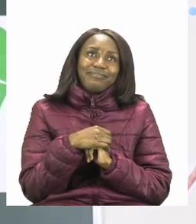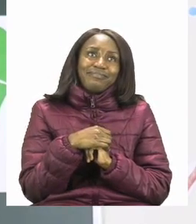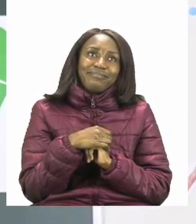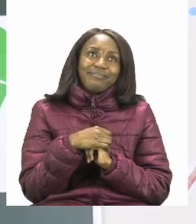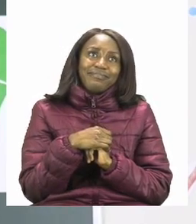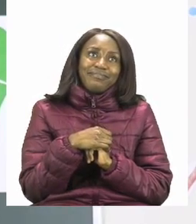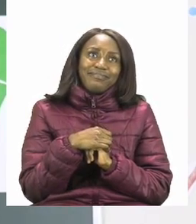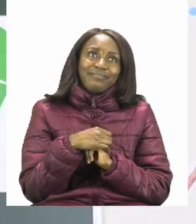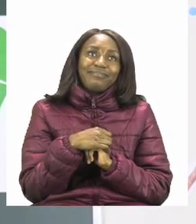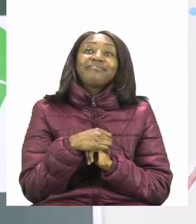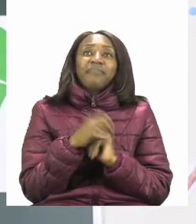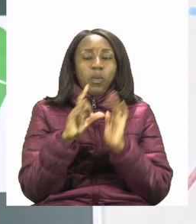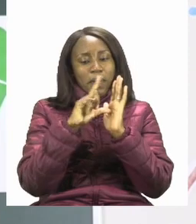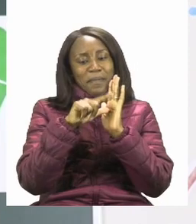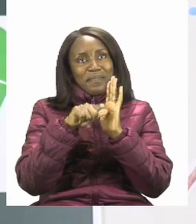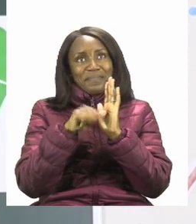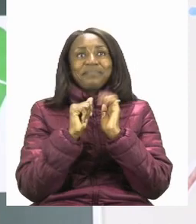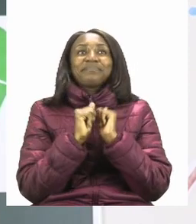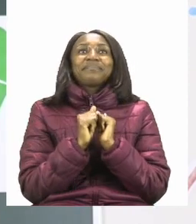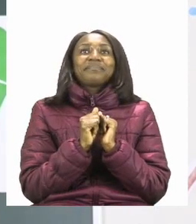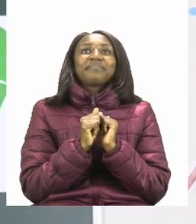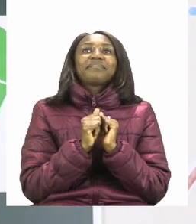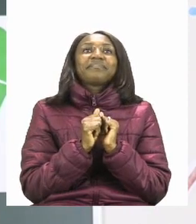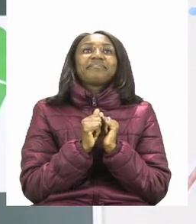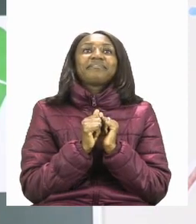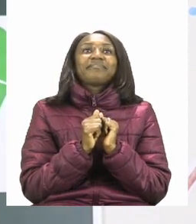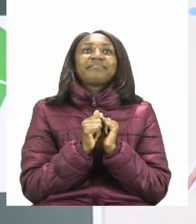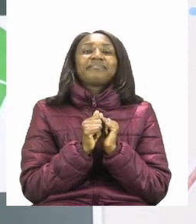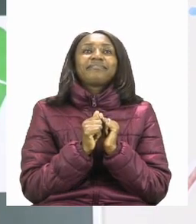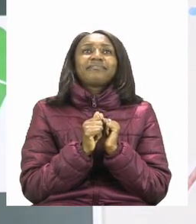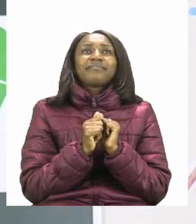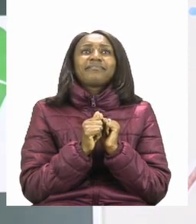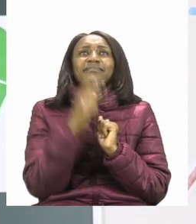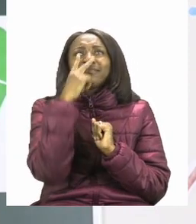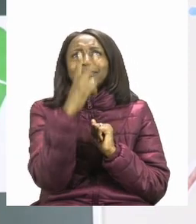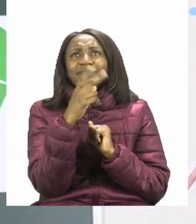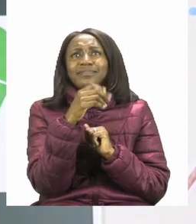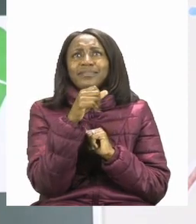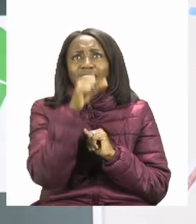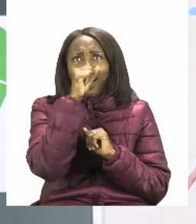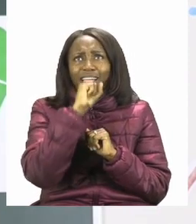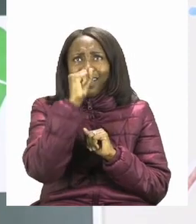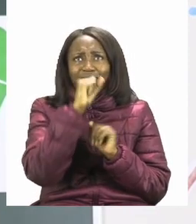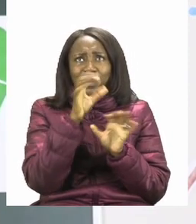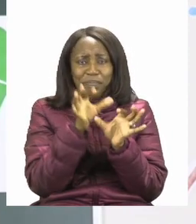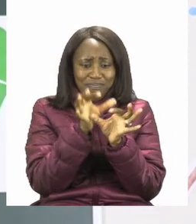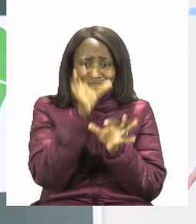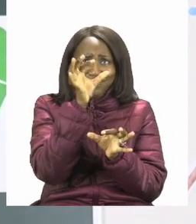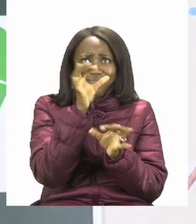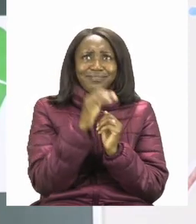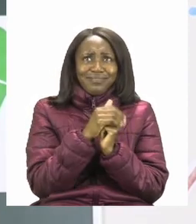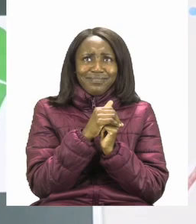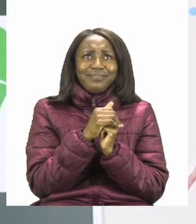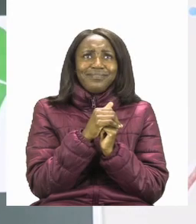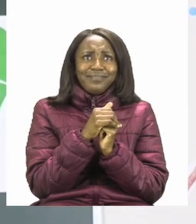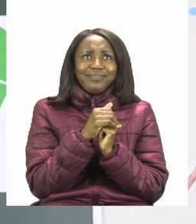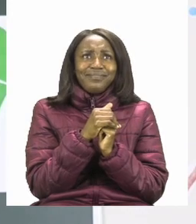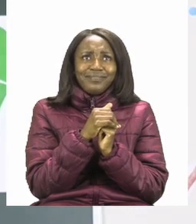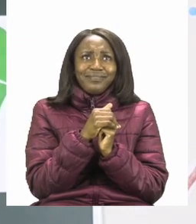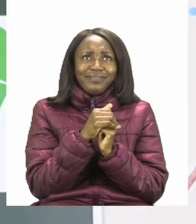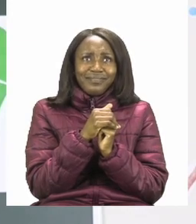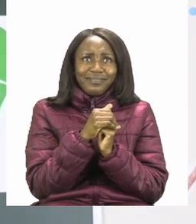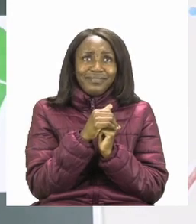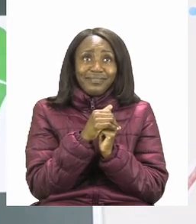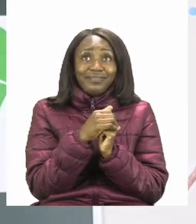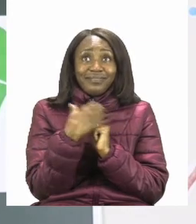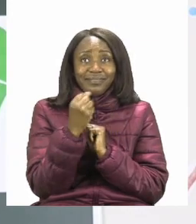a clock. The next thing that we can see is a cone. Now our cone has its